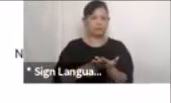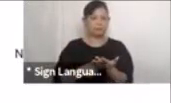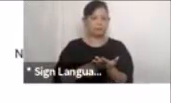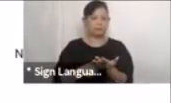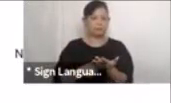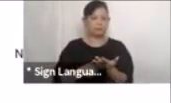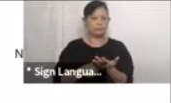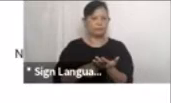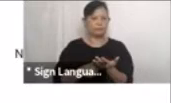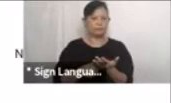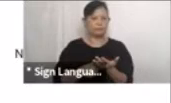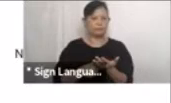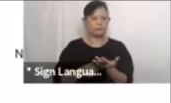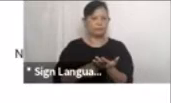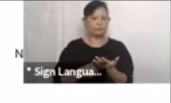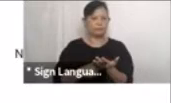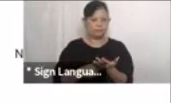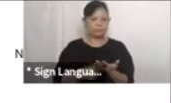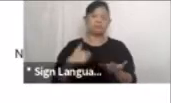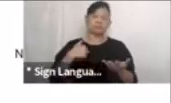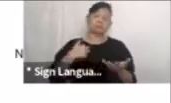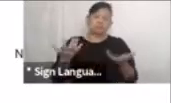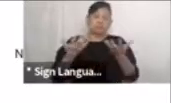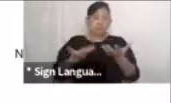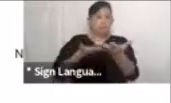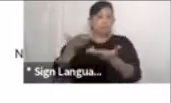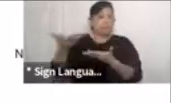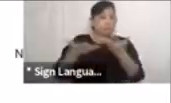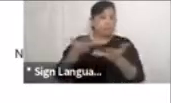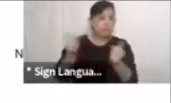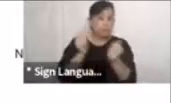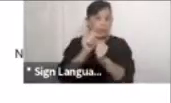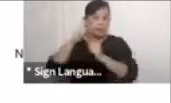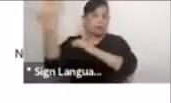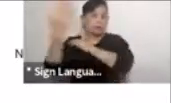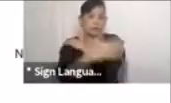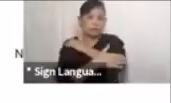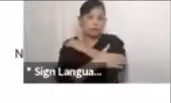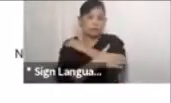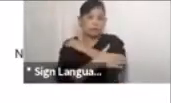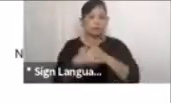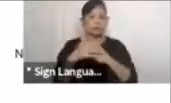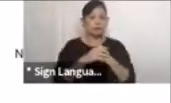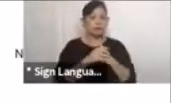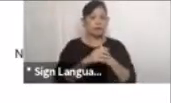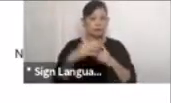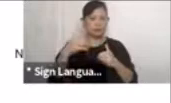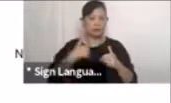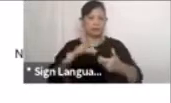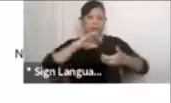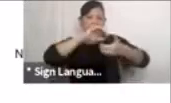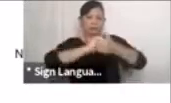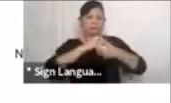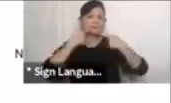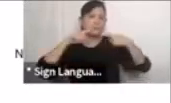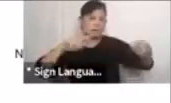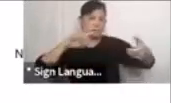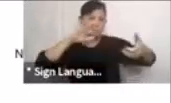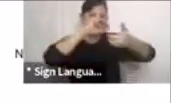we had conversations with colleagues from other countries, and we were quite successful in building a partnership with colleagues in